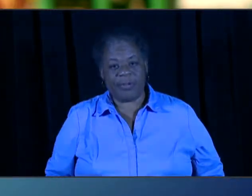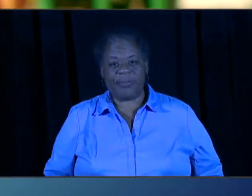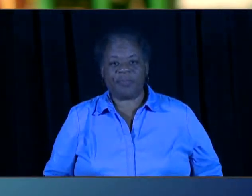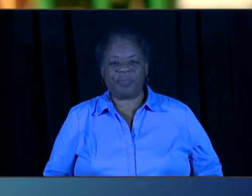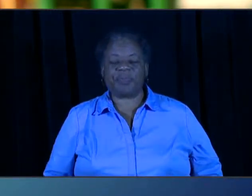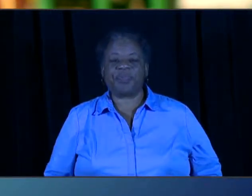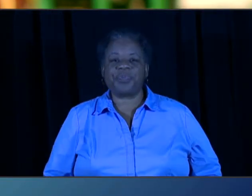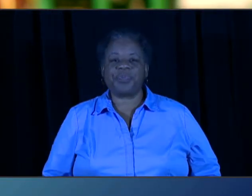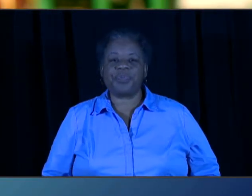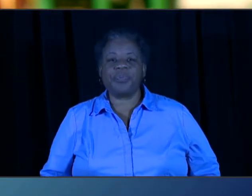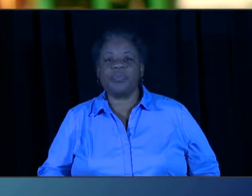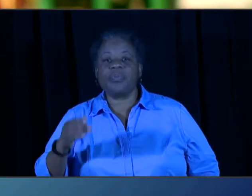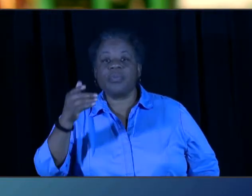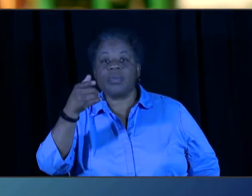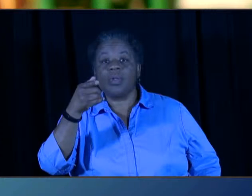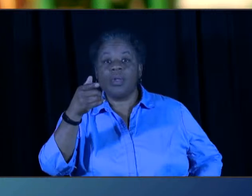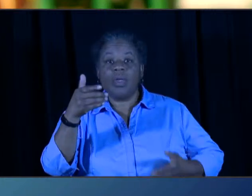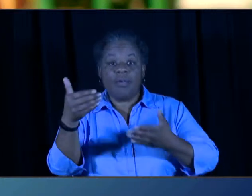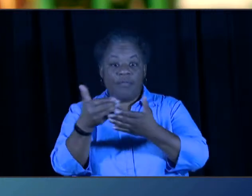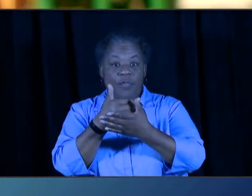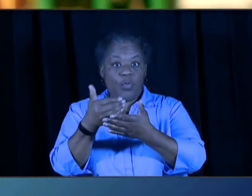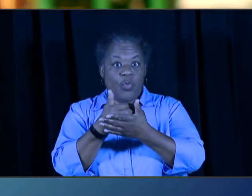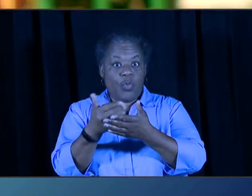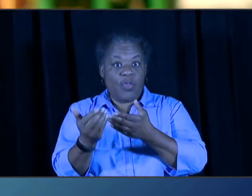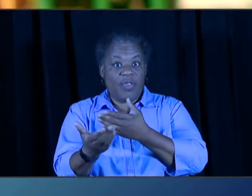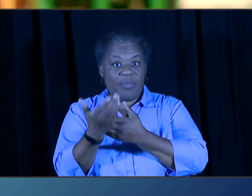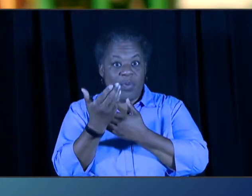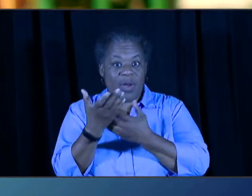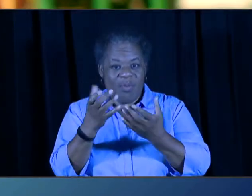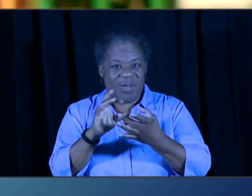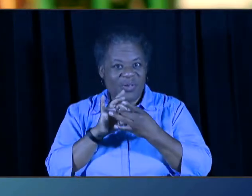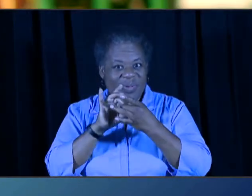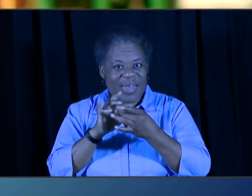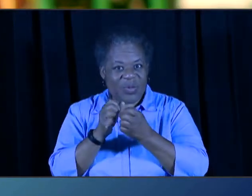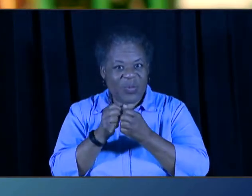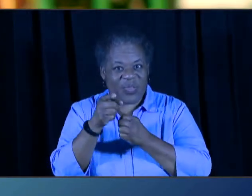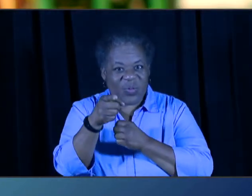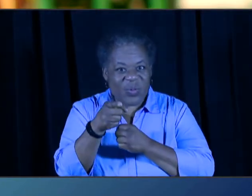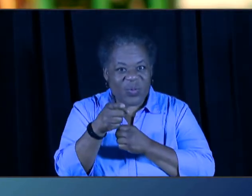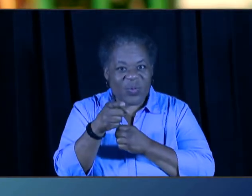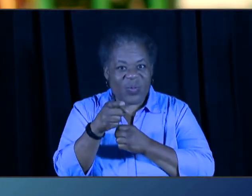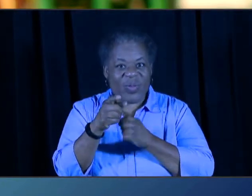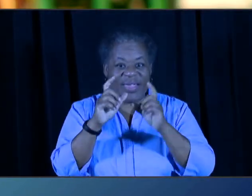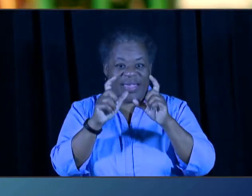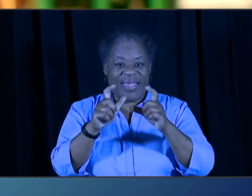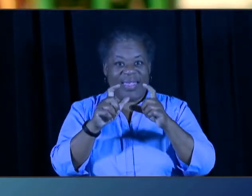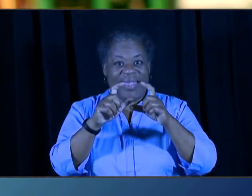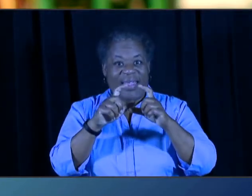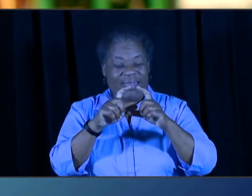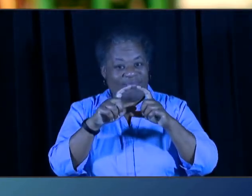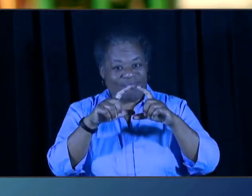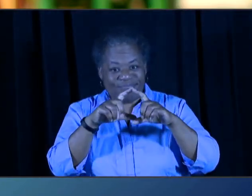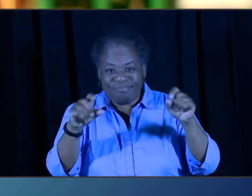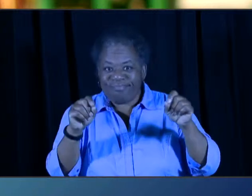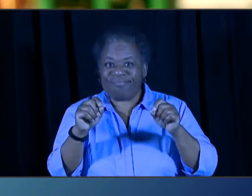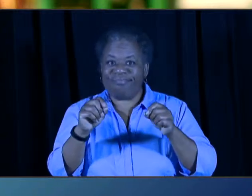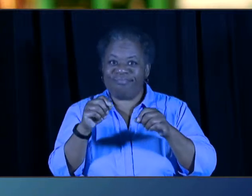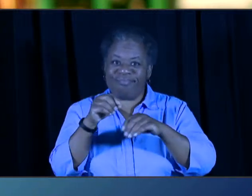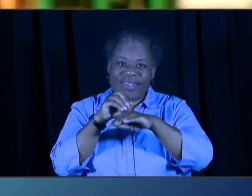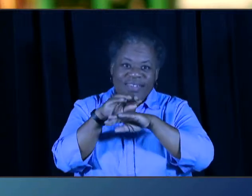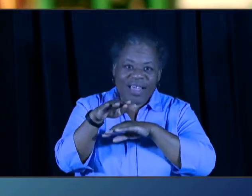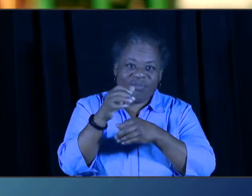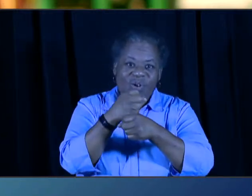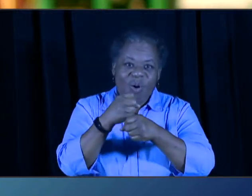And can I say, if you're new this morning, we'd love to make a connection with you and send you a gift card for a cup of coffee. You can text the